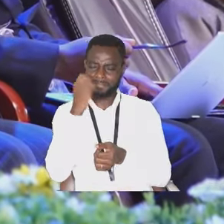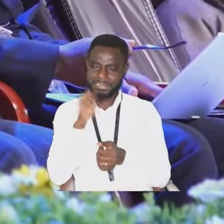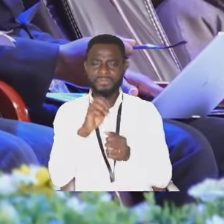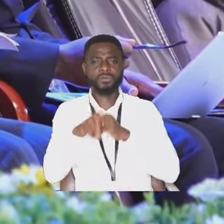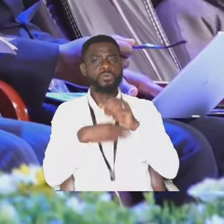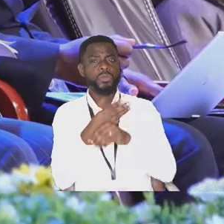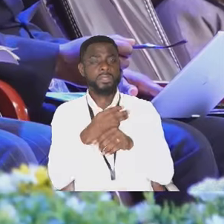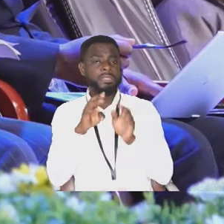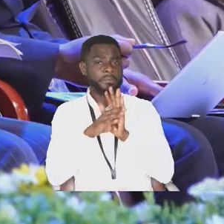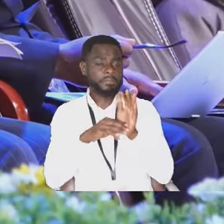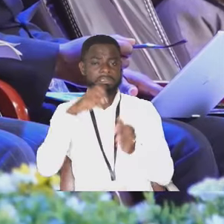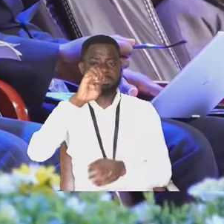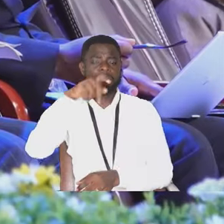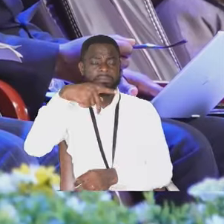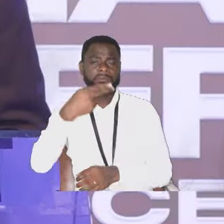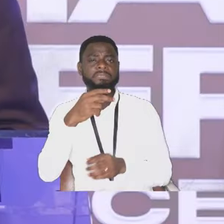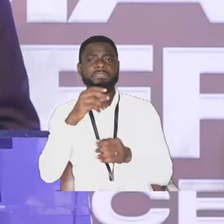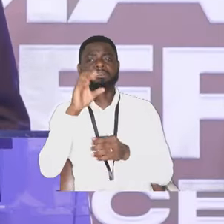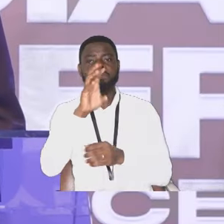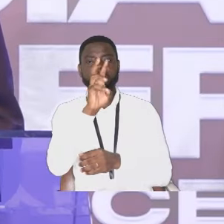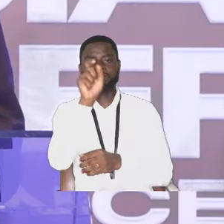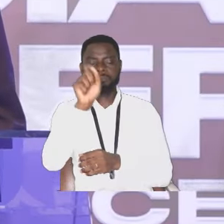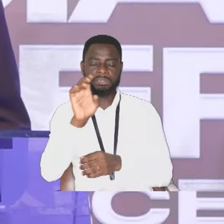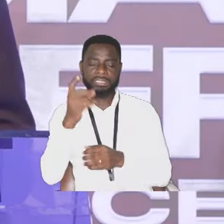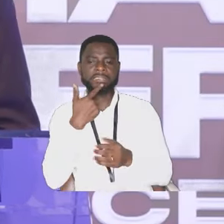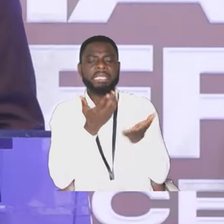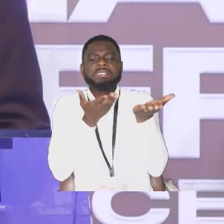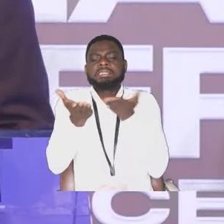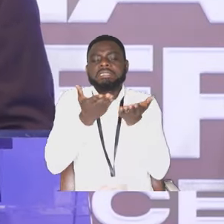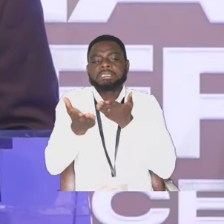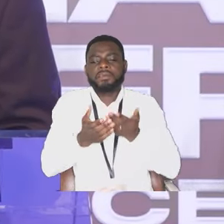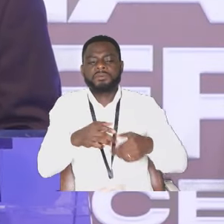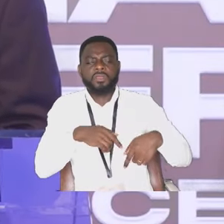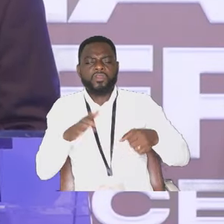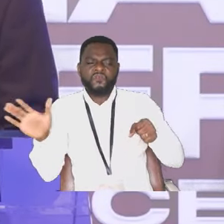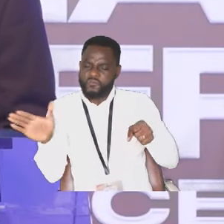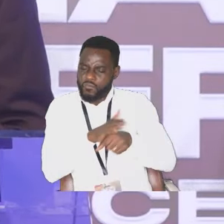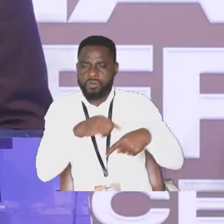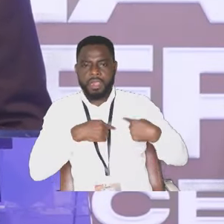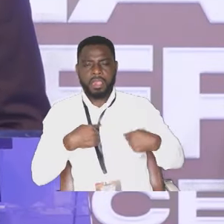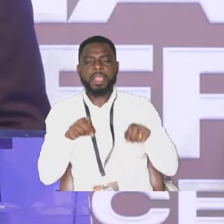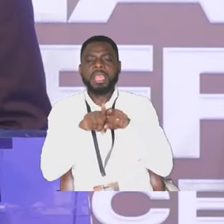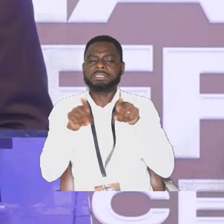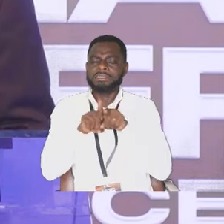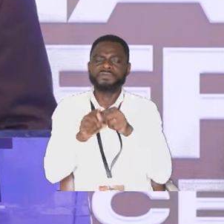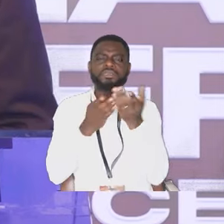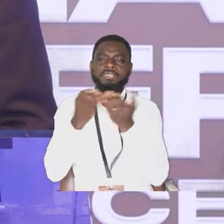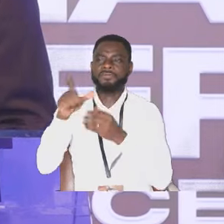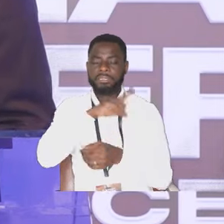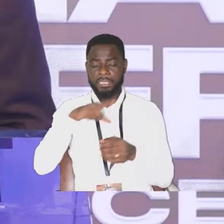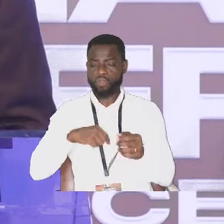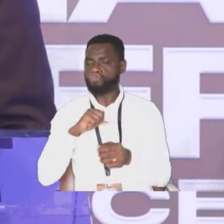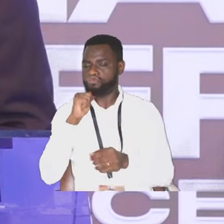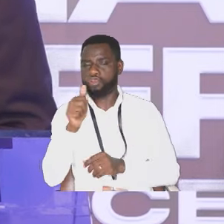6, verse 7 and 8 says that, serve wholeheartedly, as if you were serving the Lord, not people, because you know that